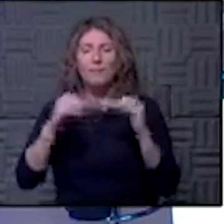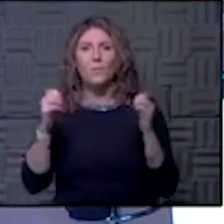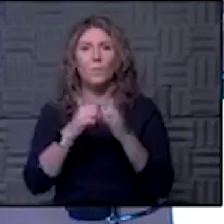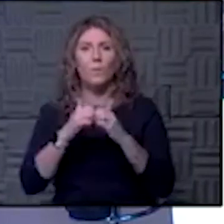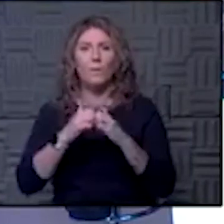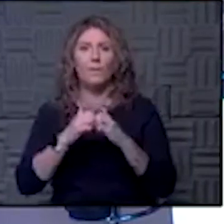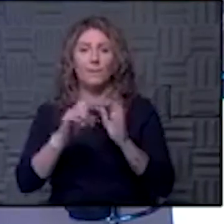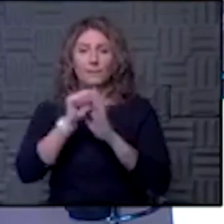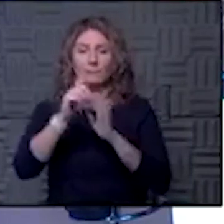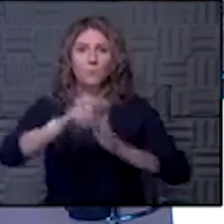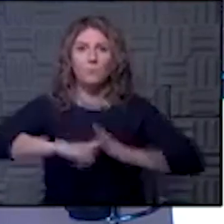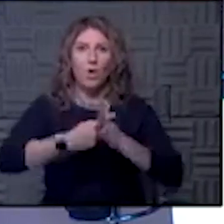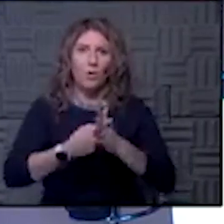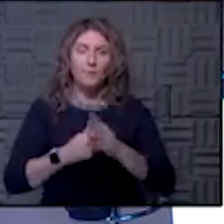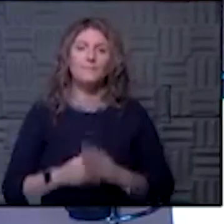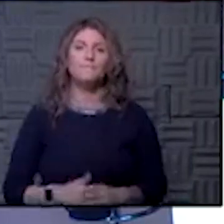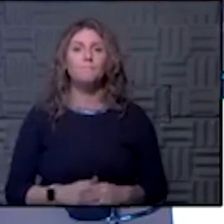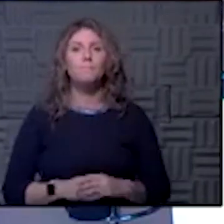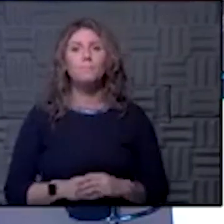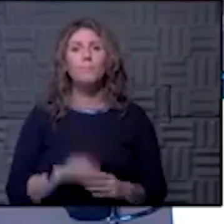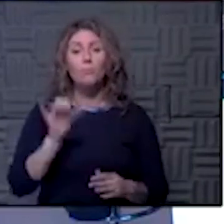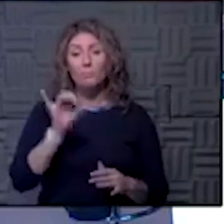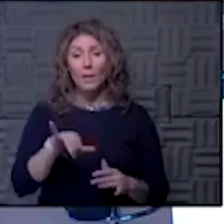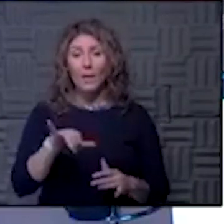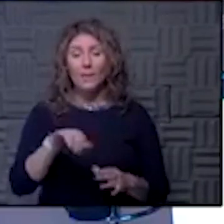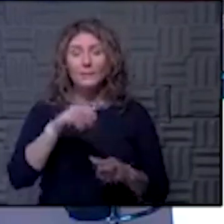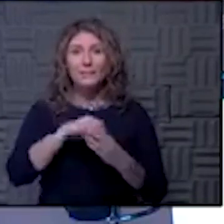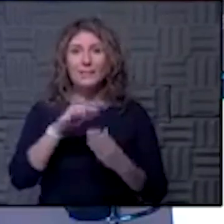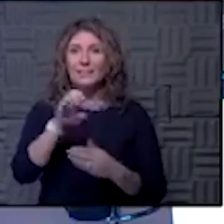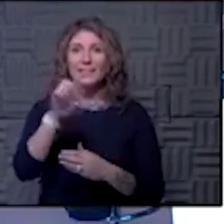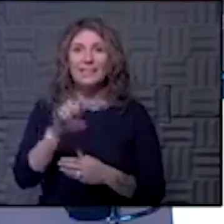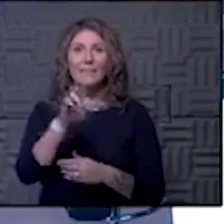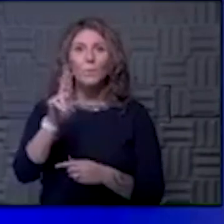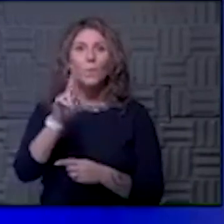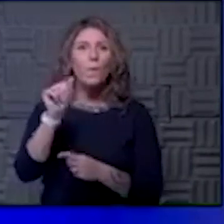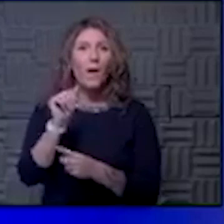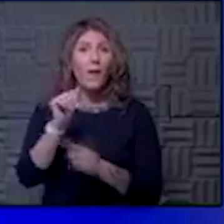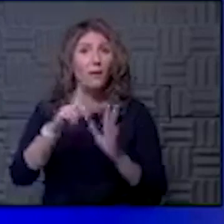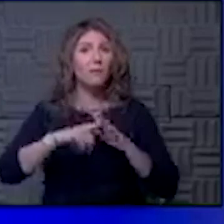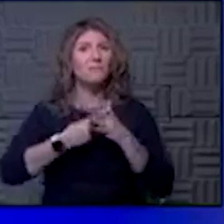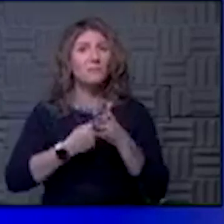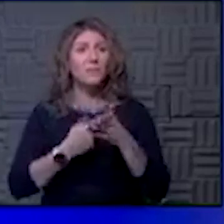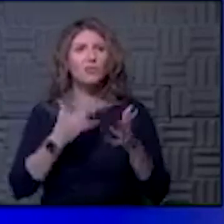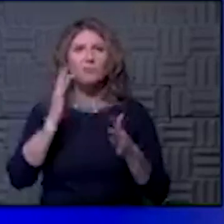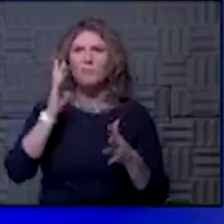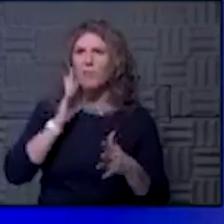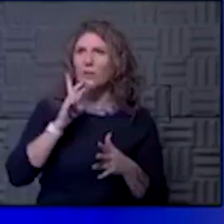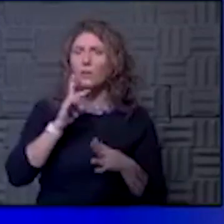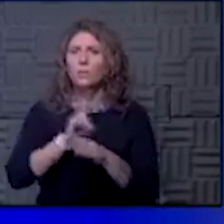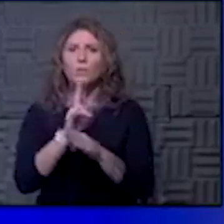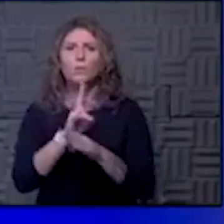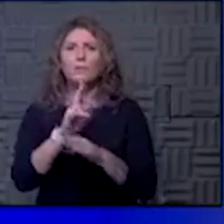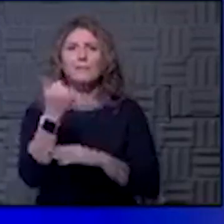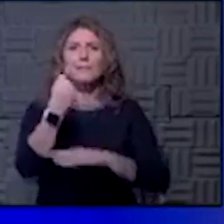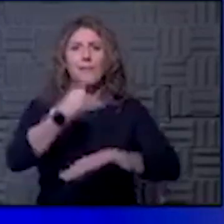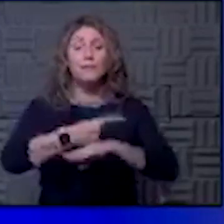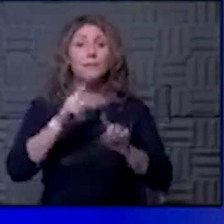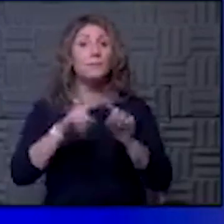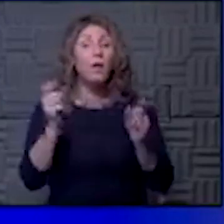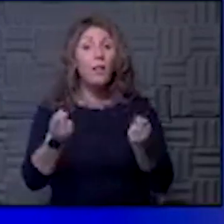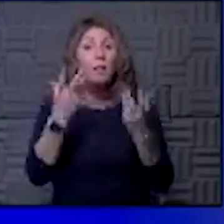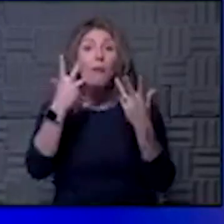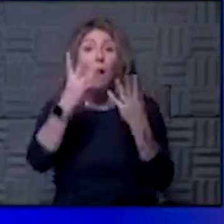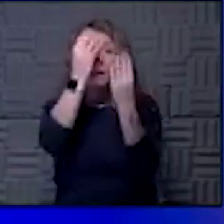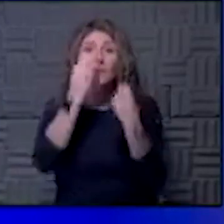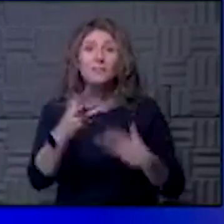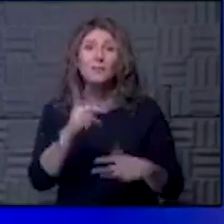onset. That's what that's in the EUA essentially. I think they use 10 days, but really a lot of the data